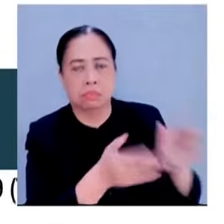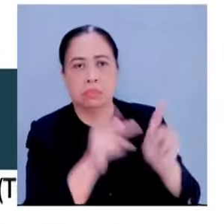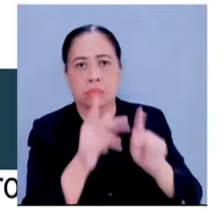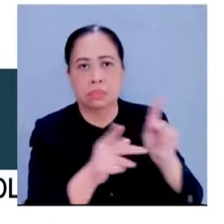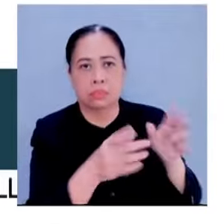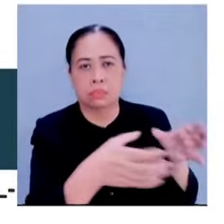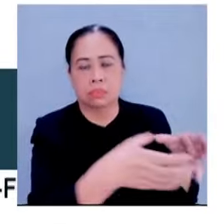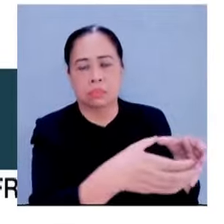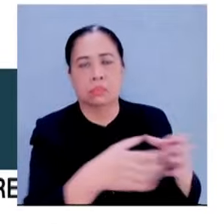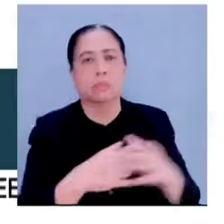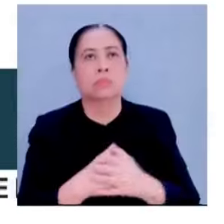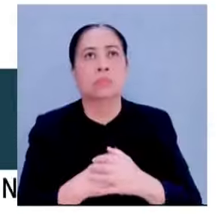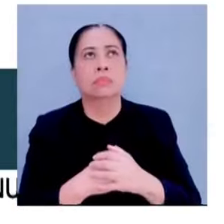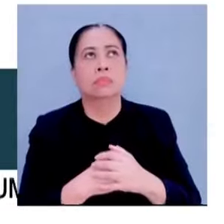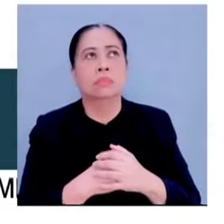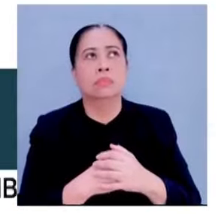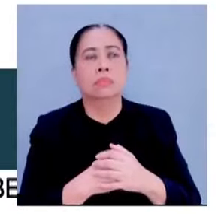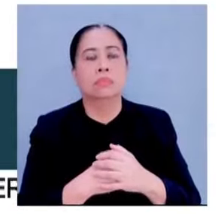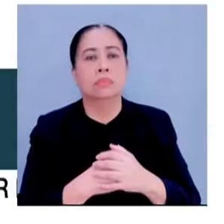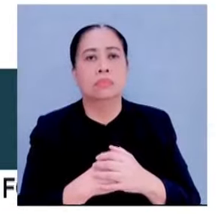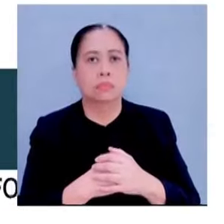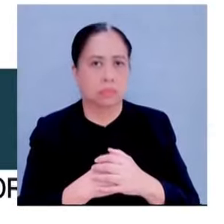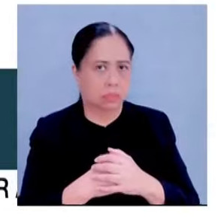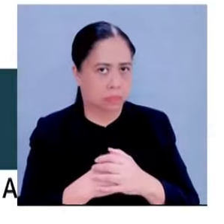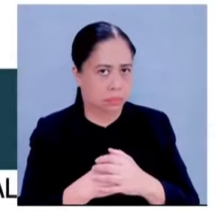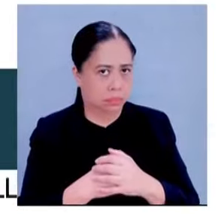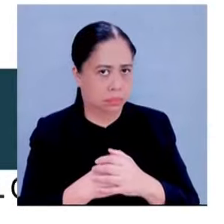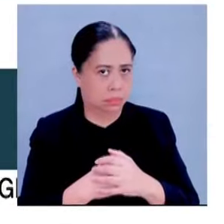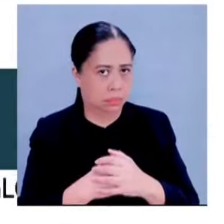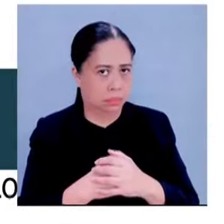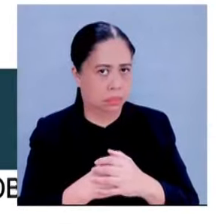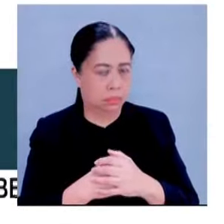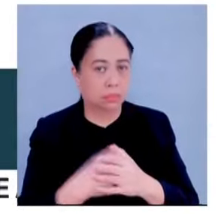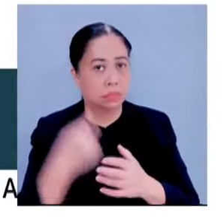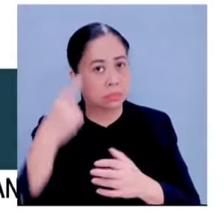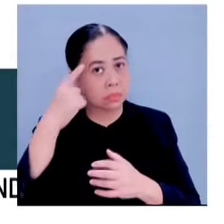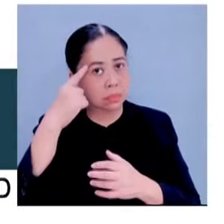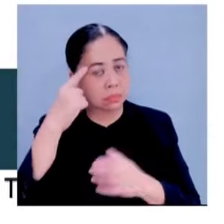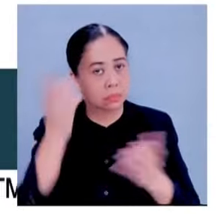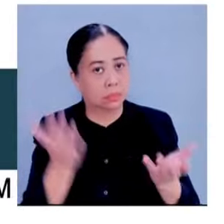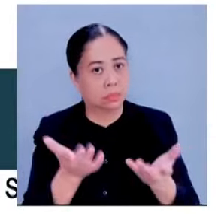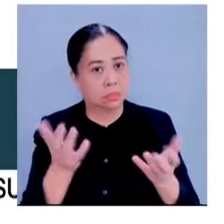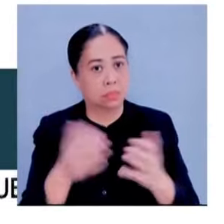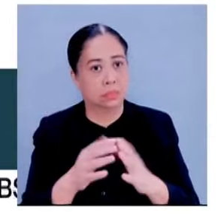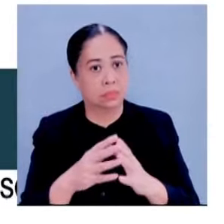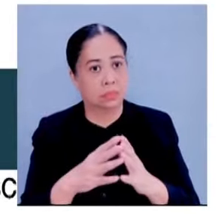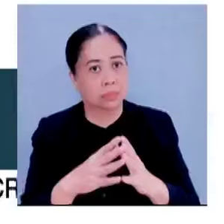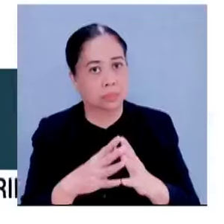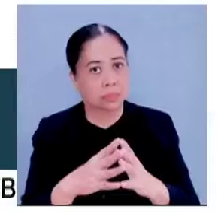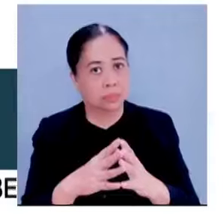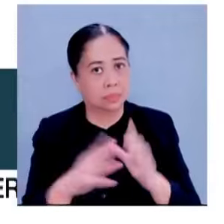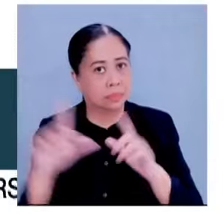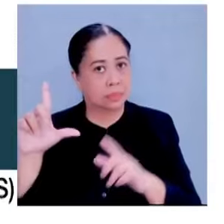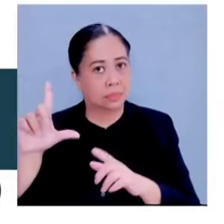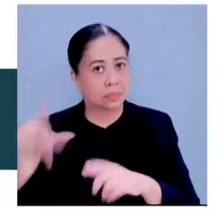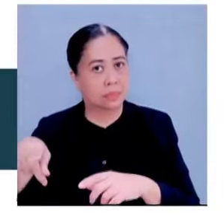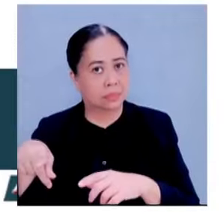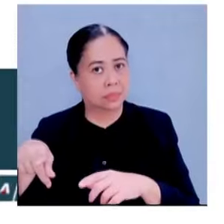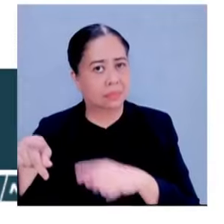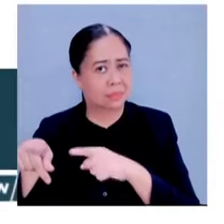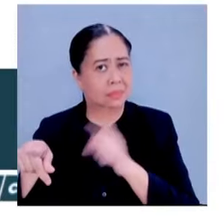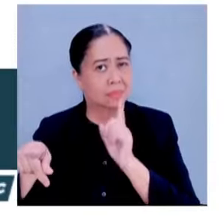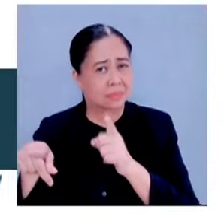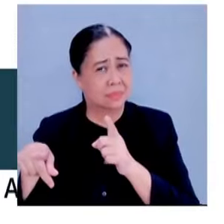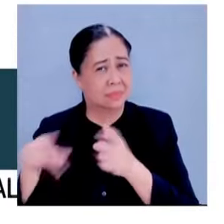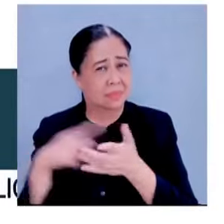There is a thought here that the Liberal Party, sort of really what happened